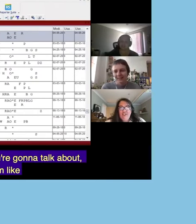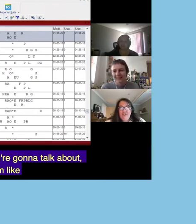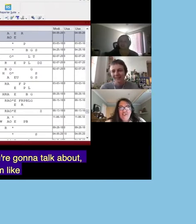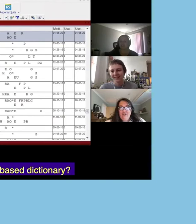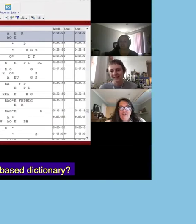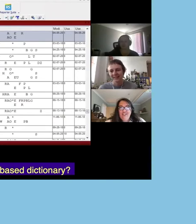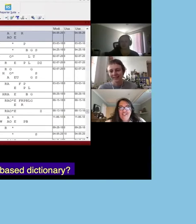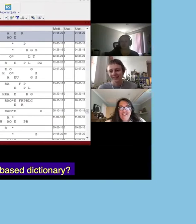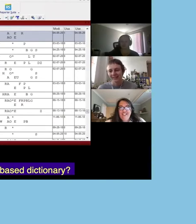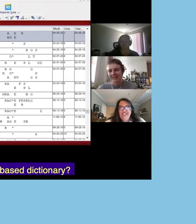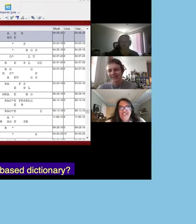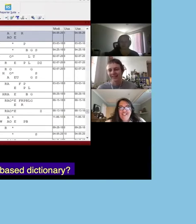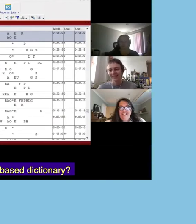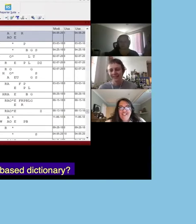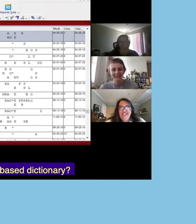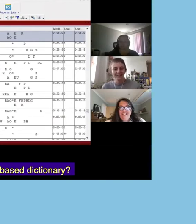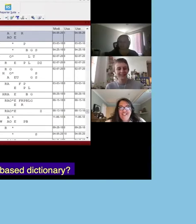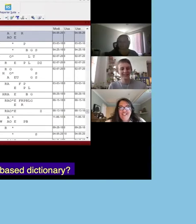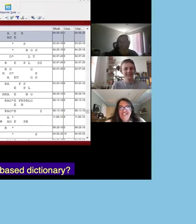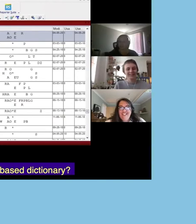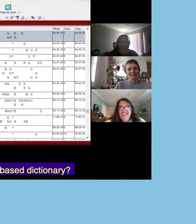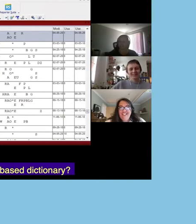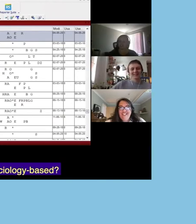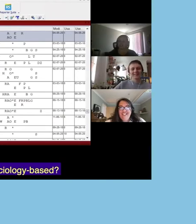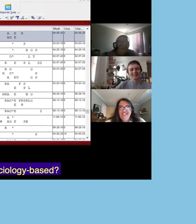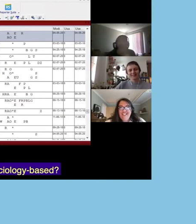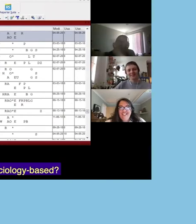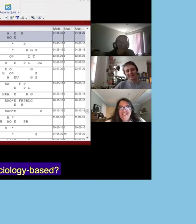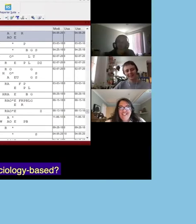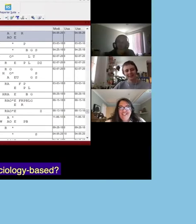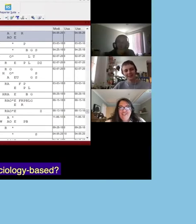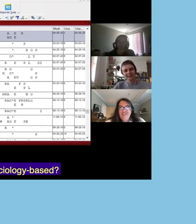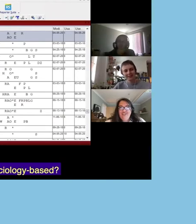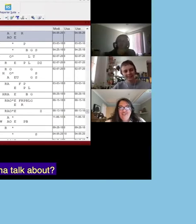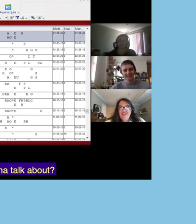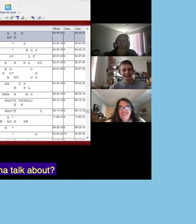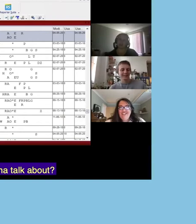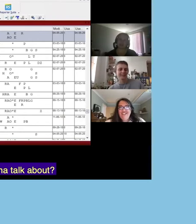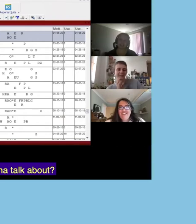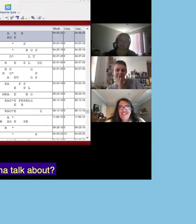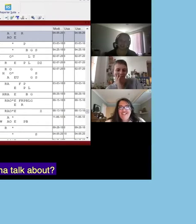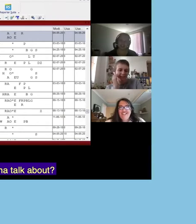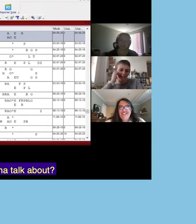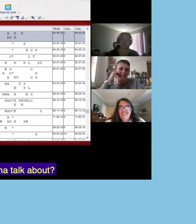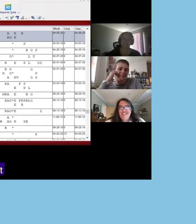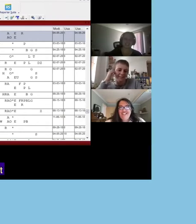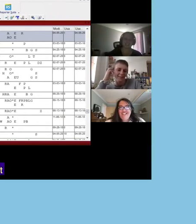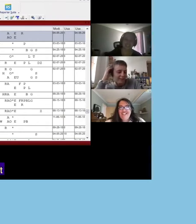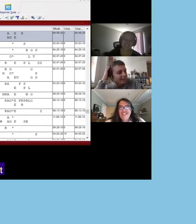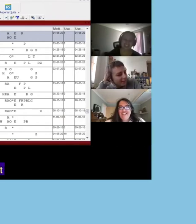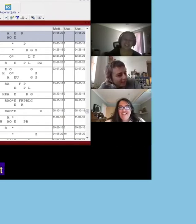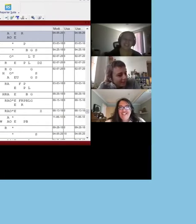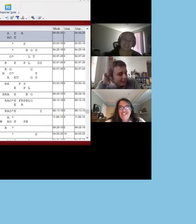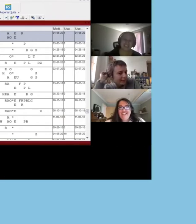because I'm like, do I want to go with my science-based dictionary? Or do I want to go with my sociology? You know, what are we going to talk about?